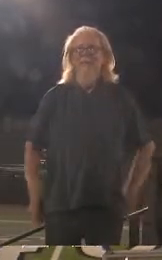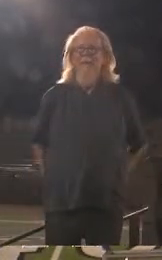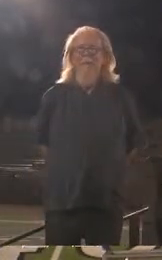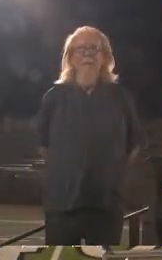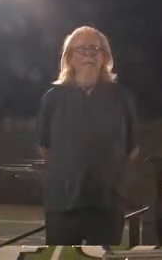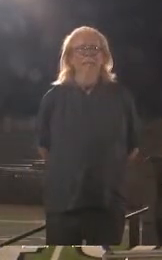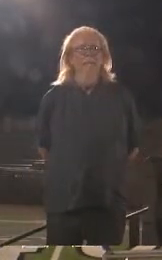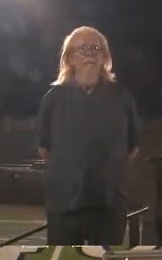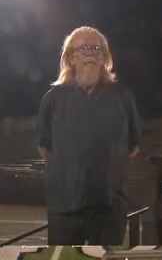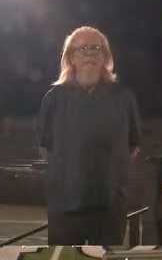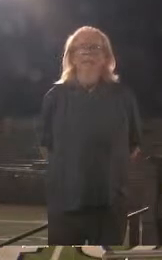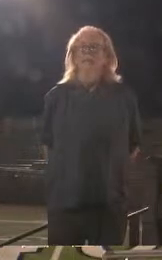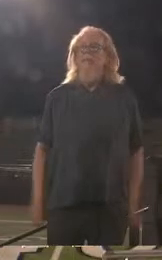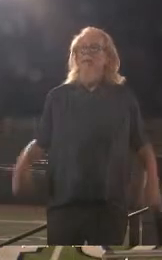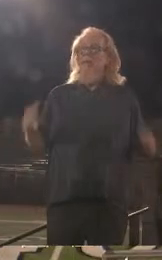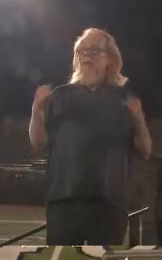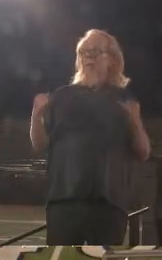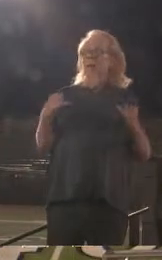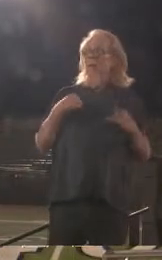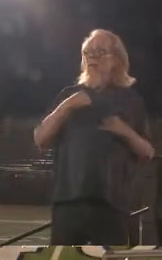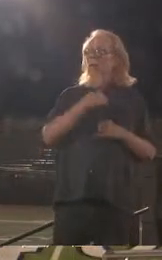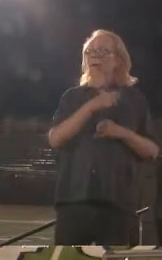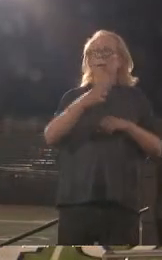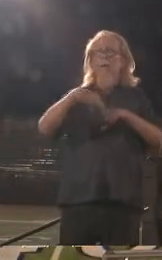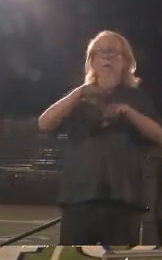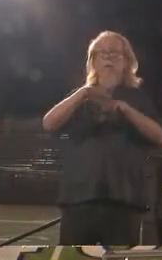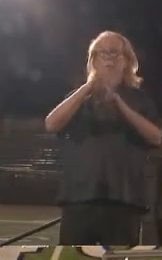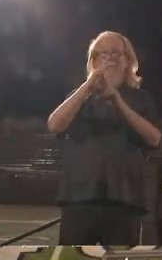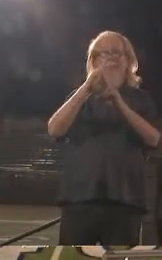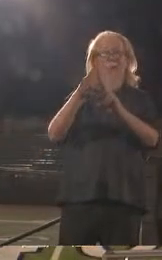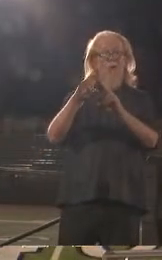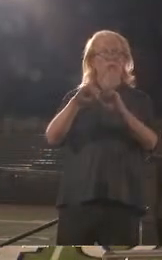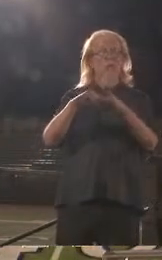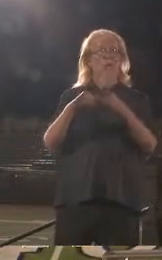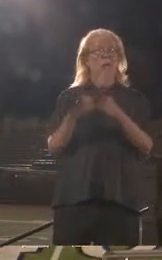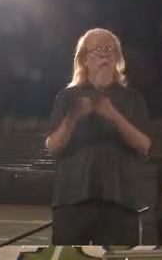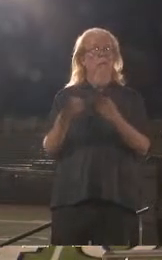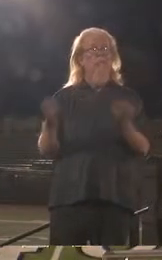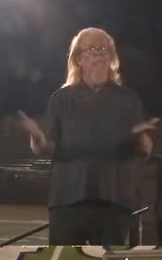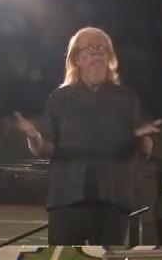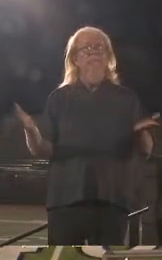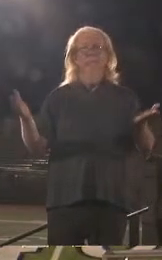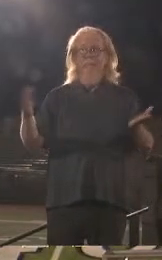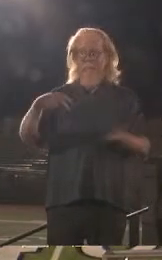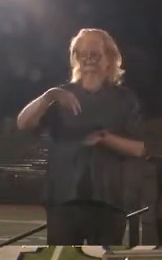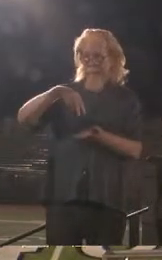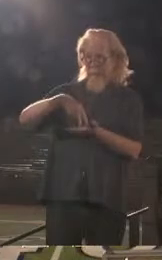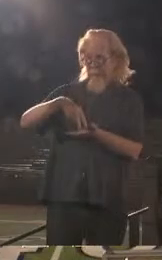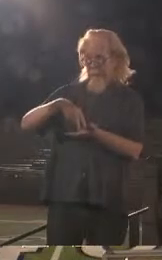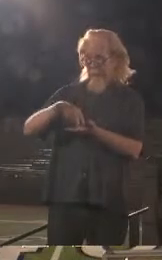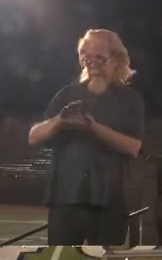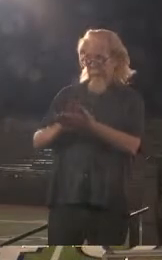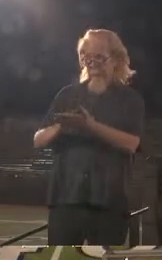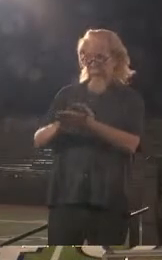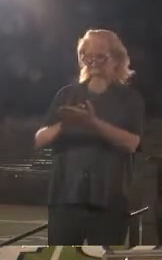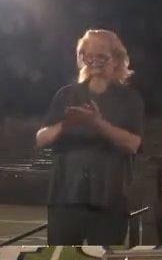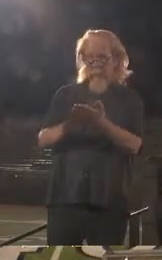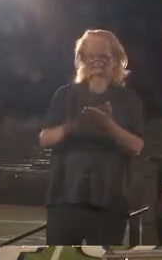We would like the members of the National Honor Society to please stand and be recognized.